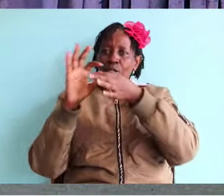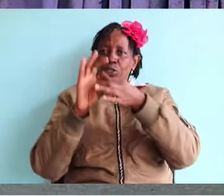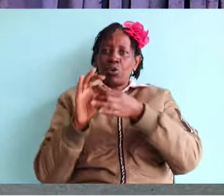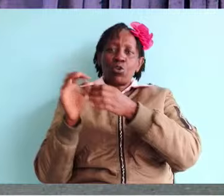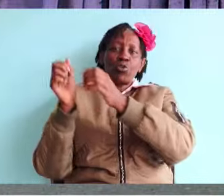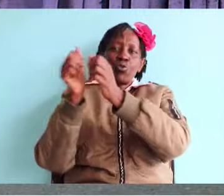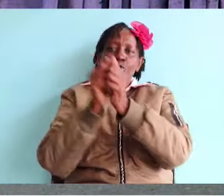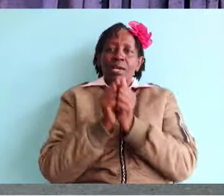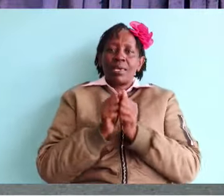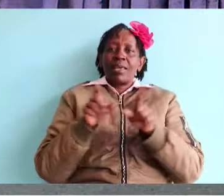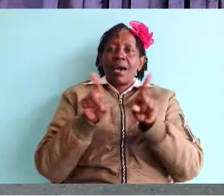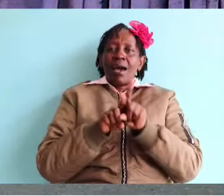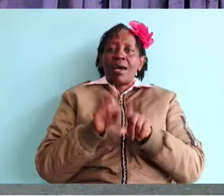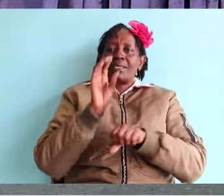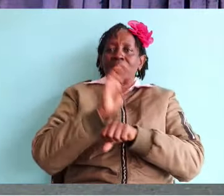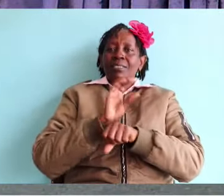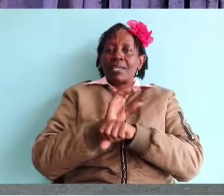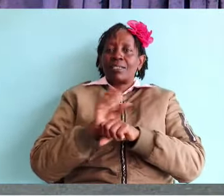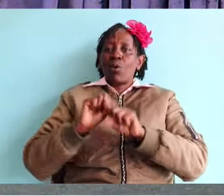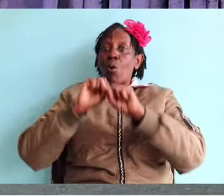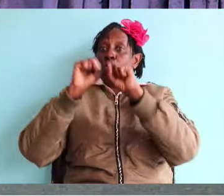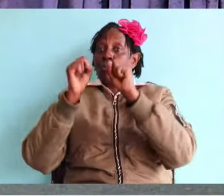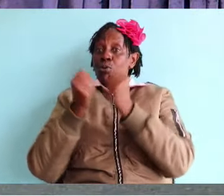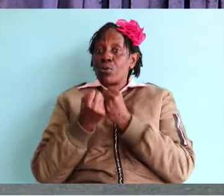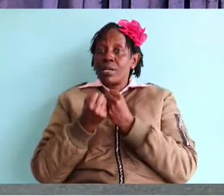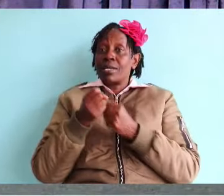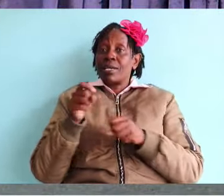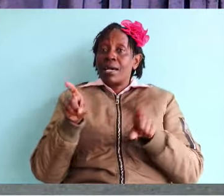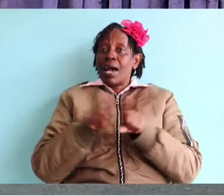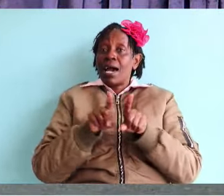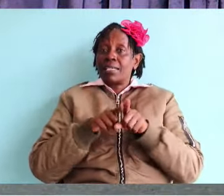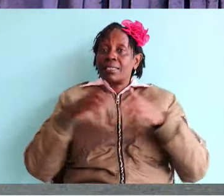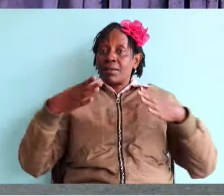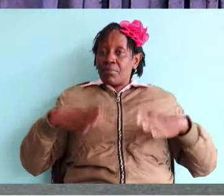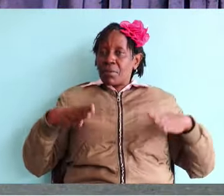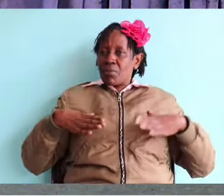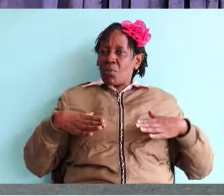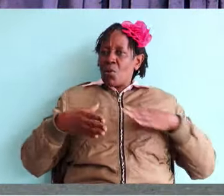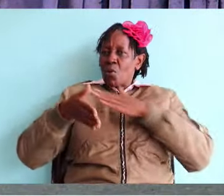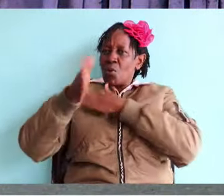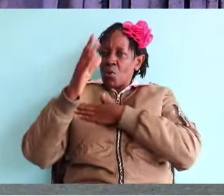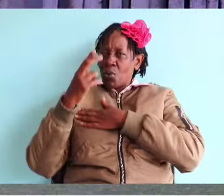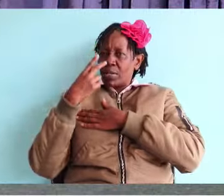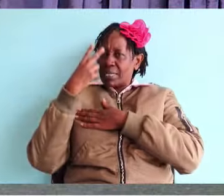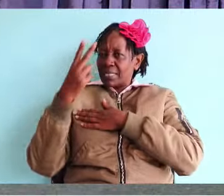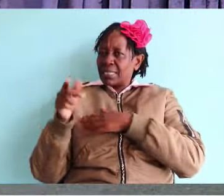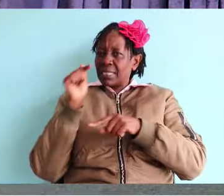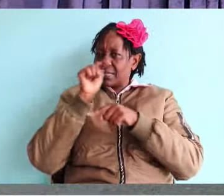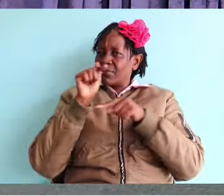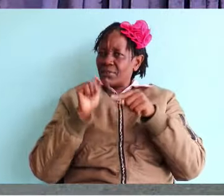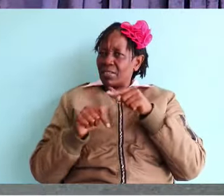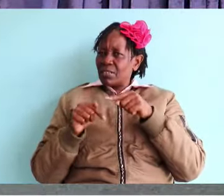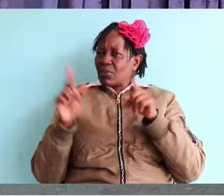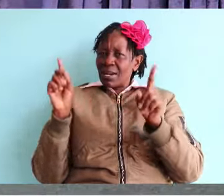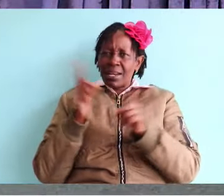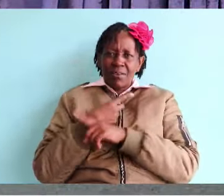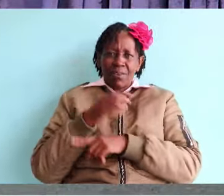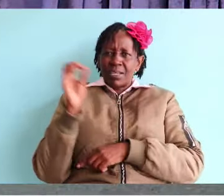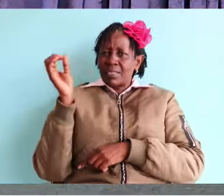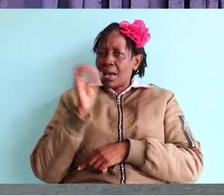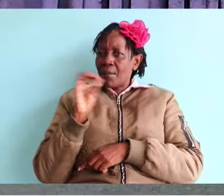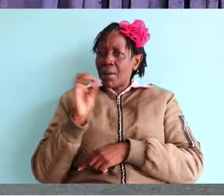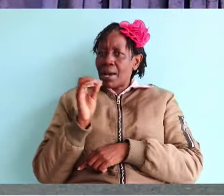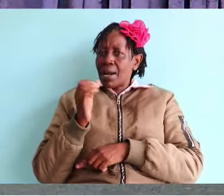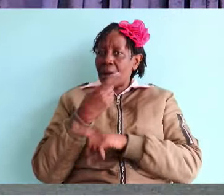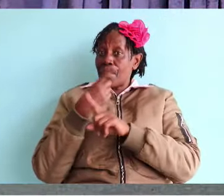church, as a community, as a people. God does not see division, does not see difference. He does not see that there